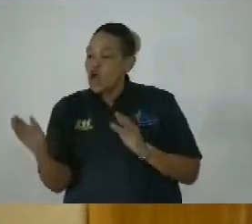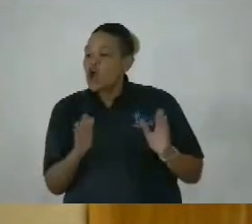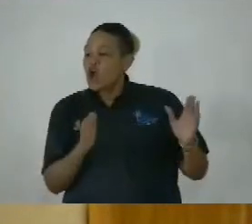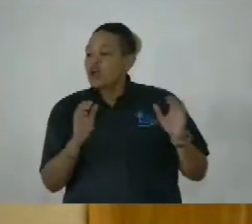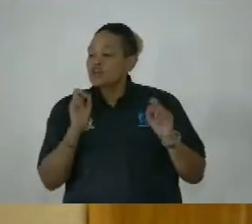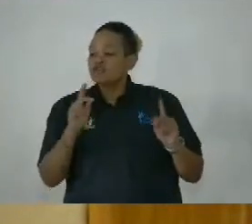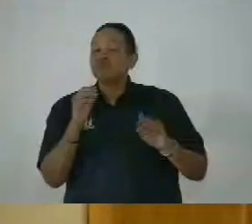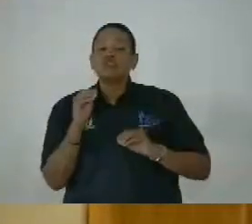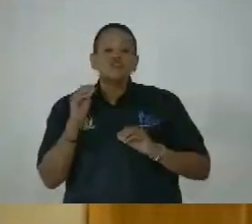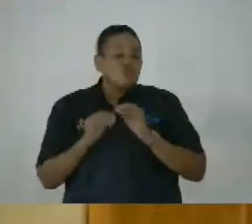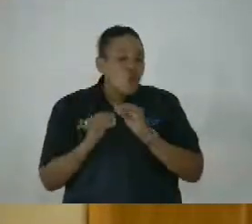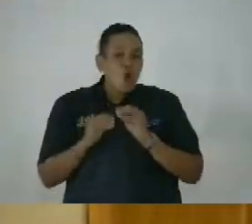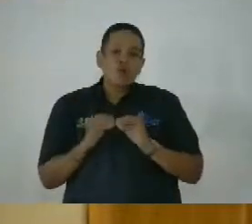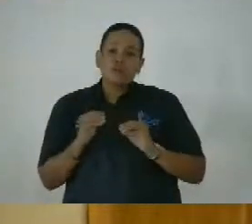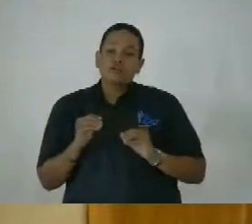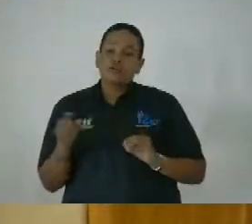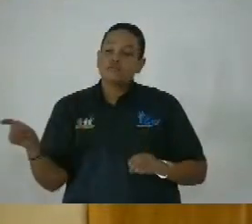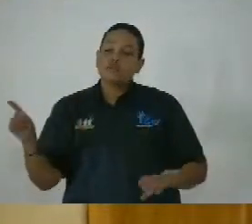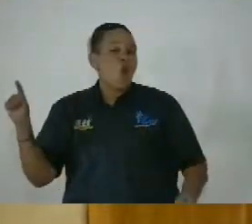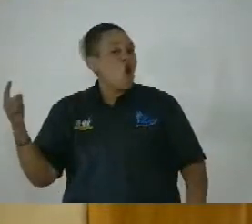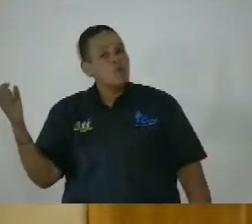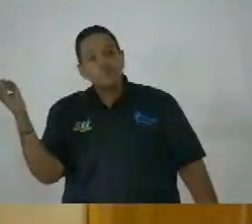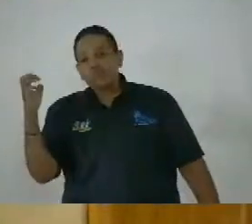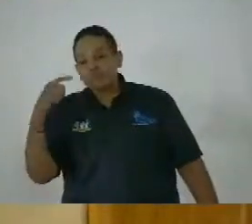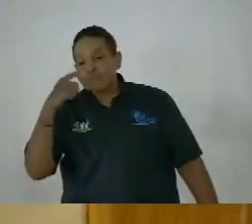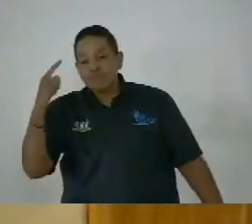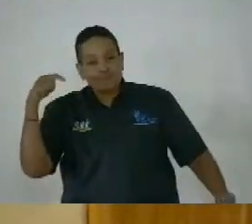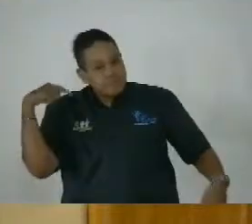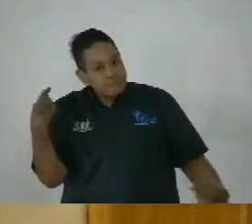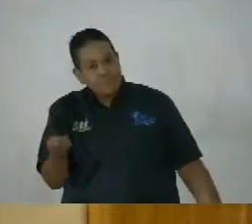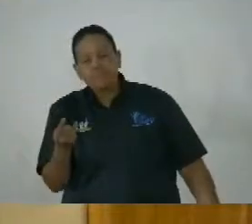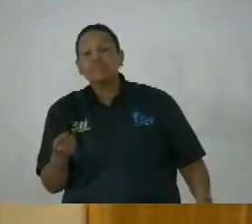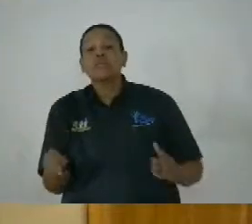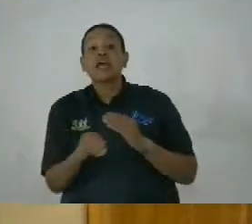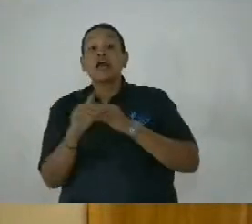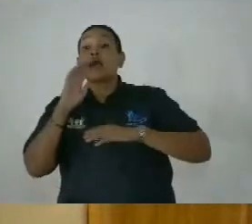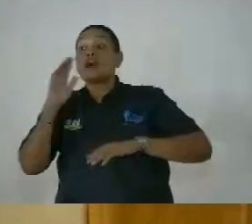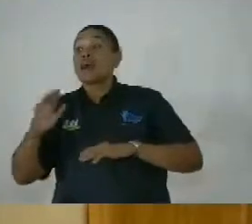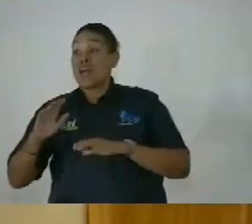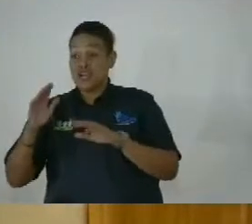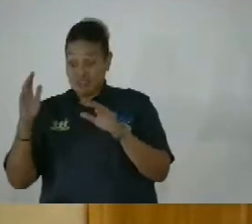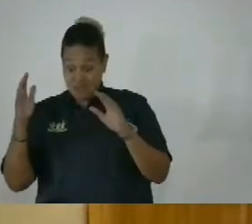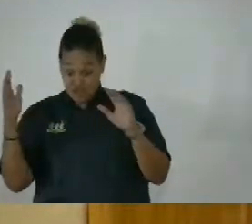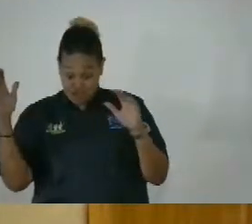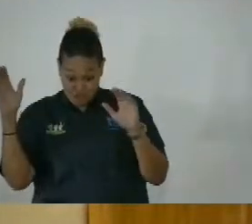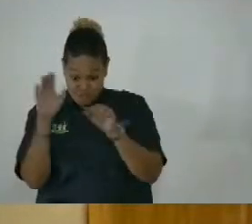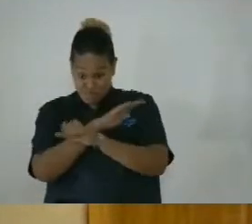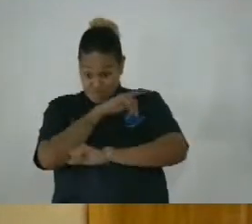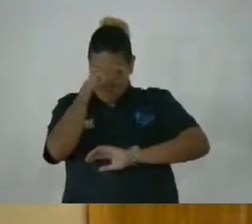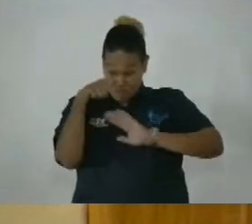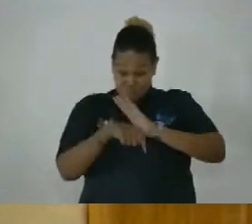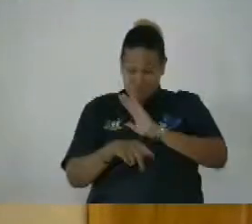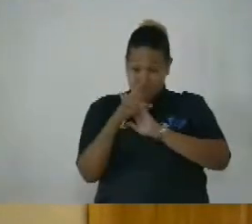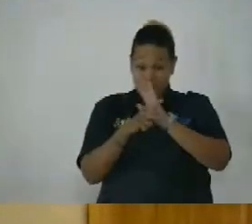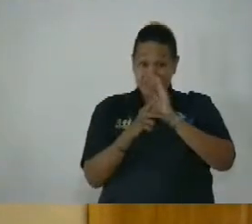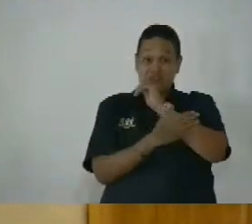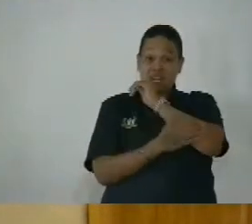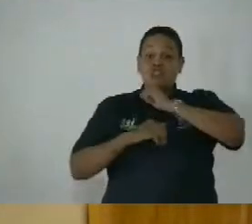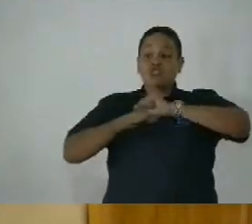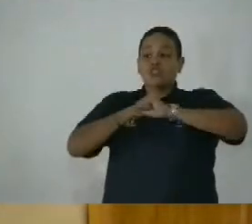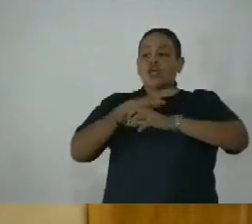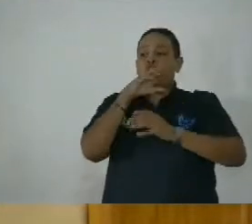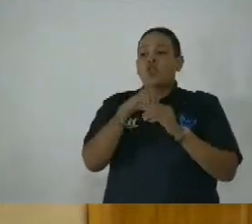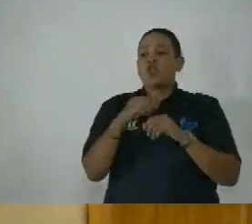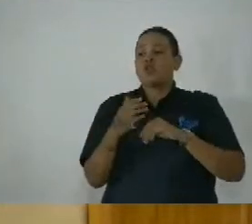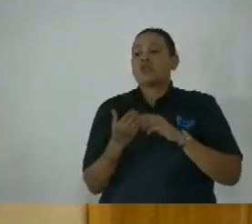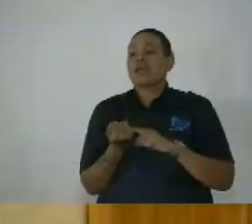we have persisted in implementing a comprehensive policy for national security. This includes the expansion and